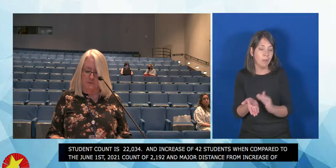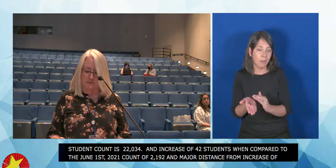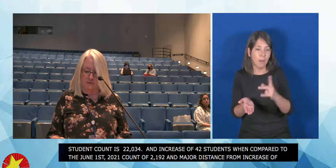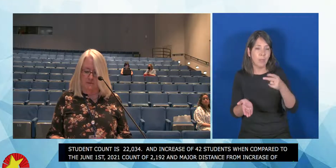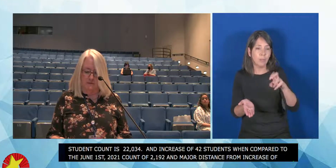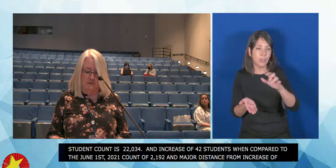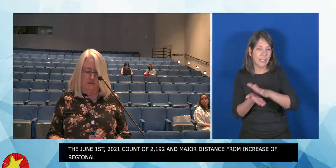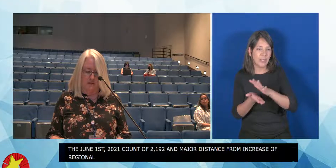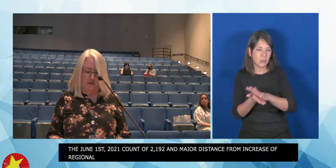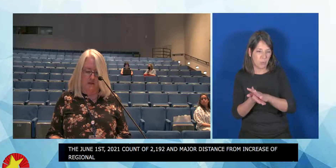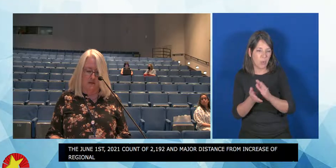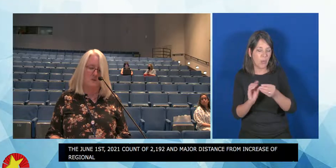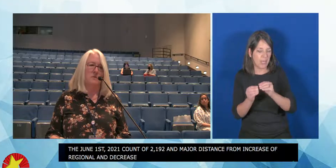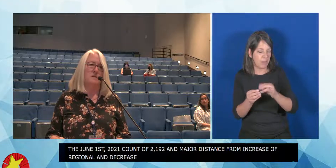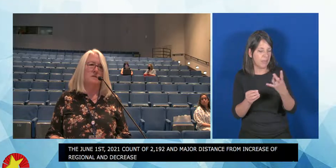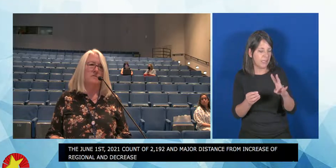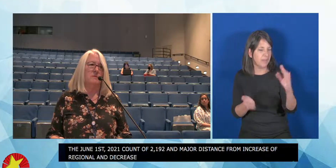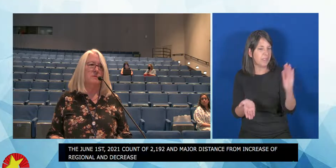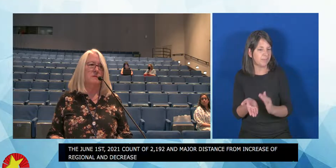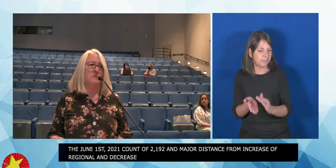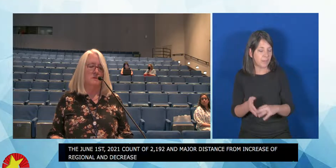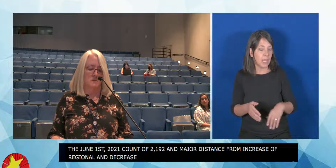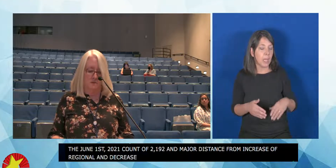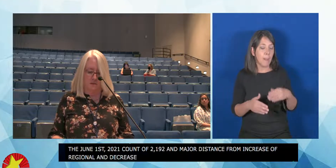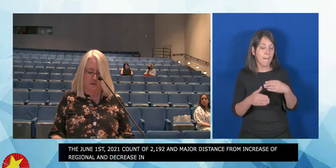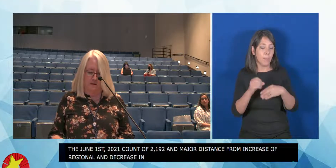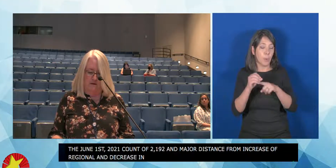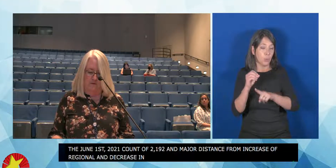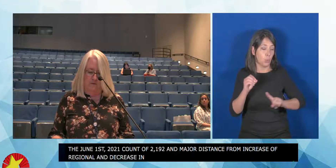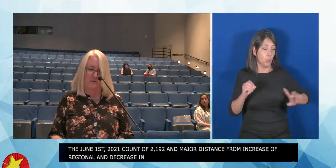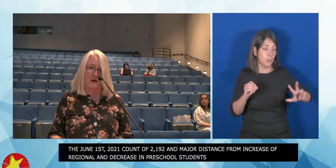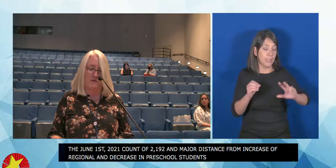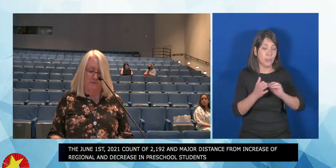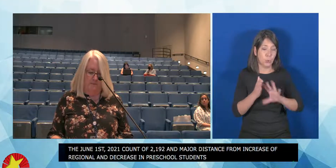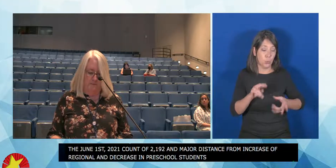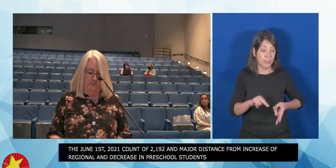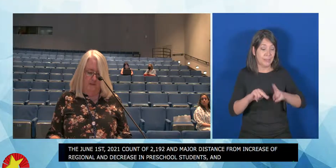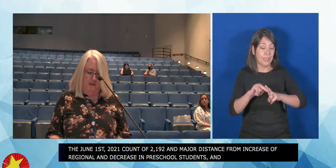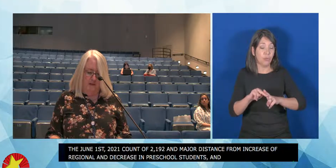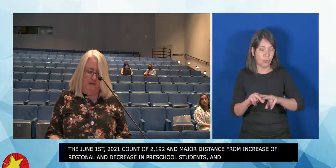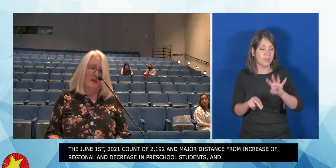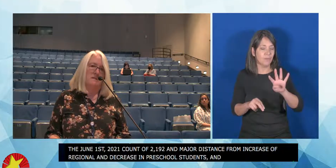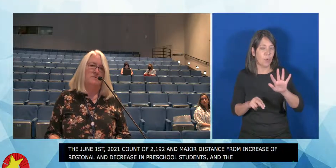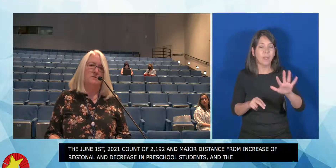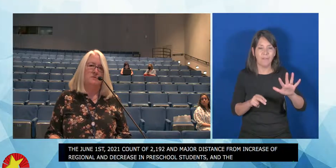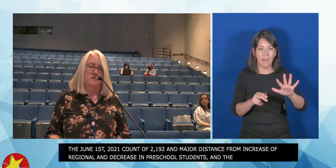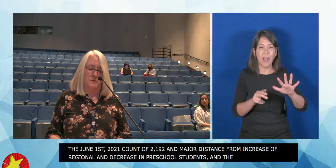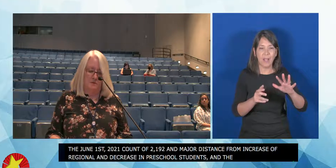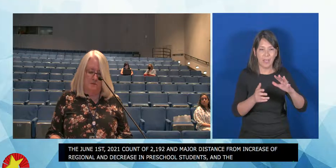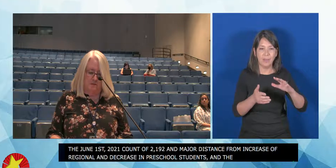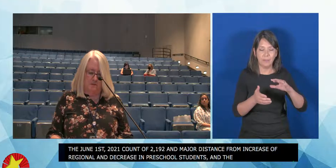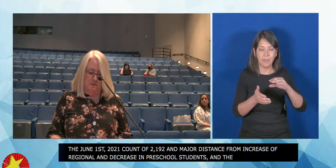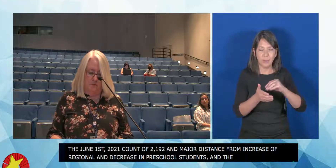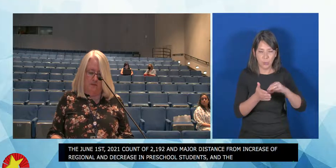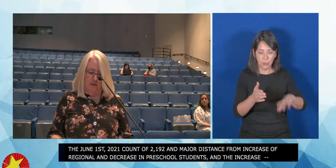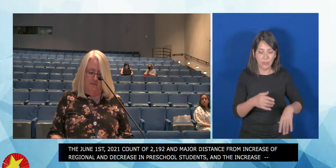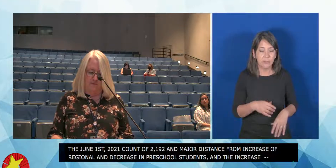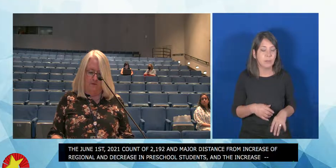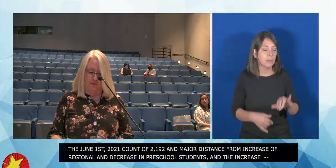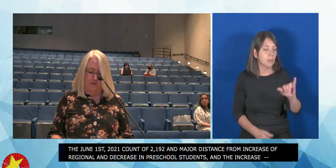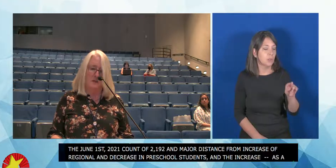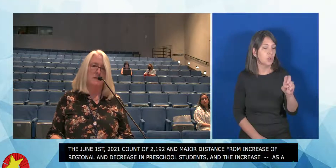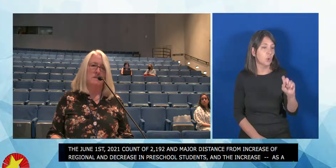students of 17, and an increase of birth to 3 students of 45. As of June 1st, we